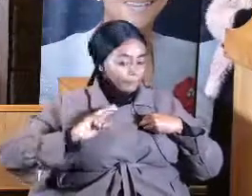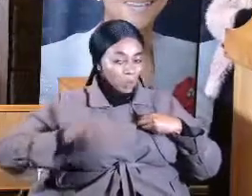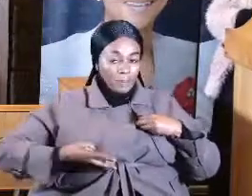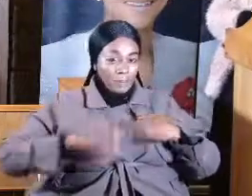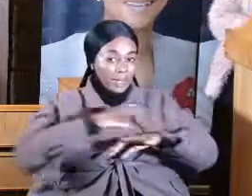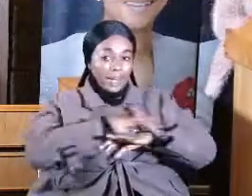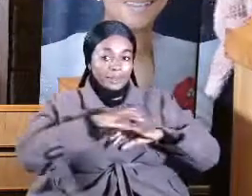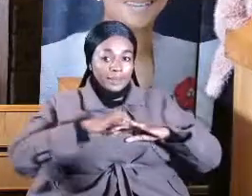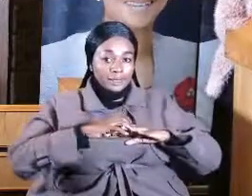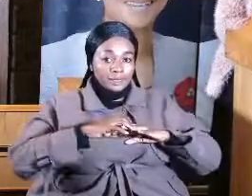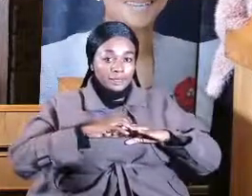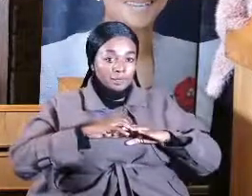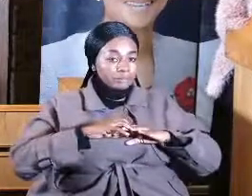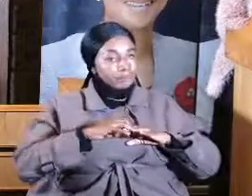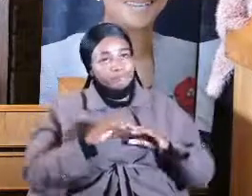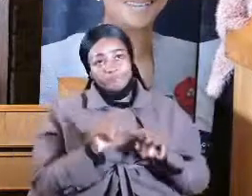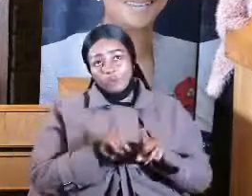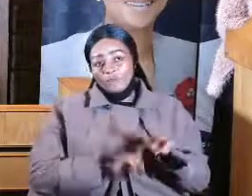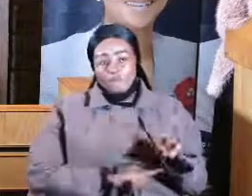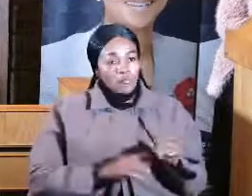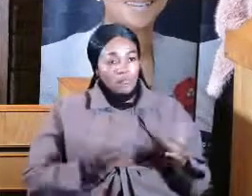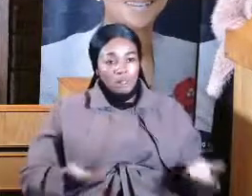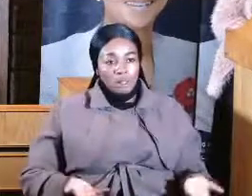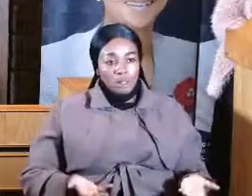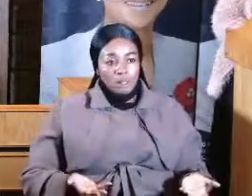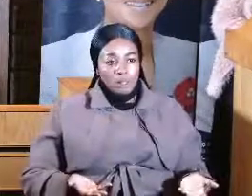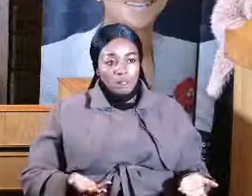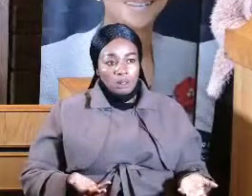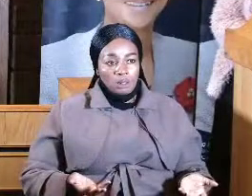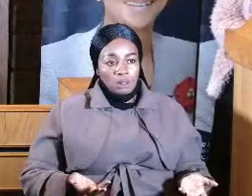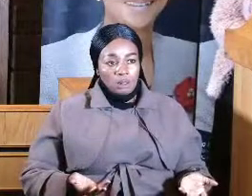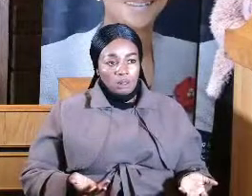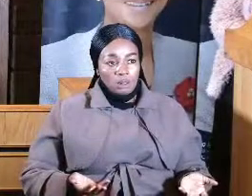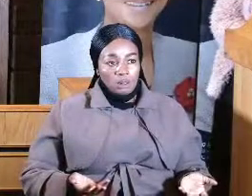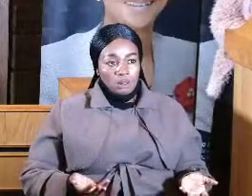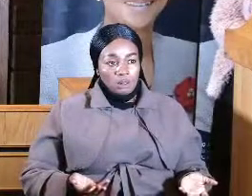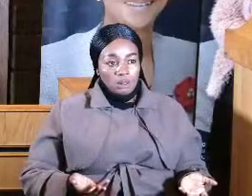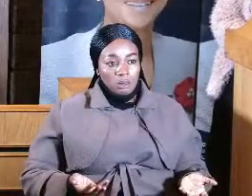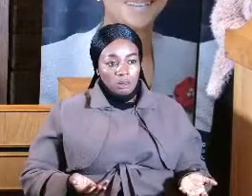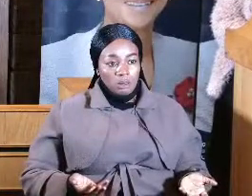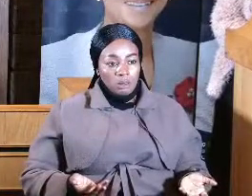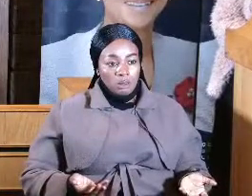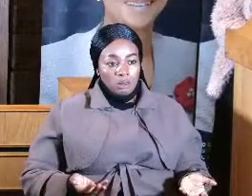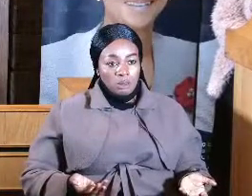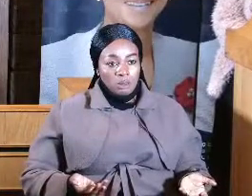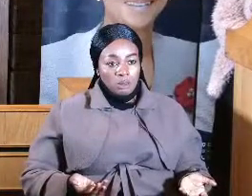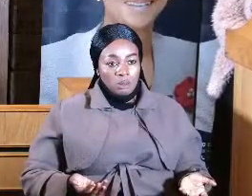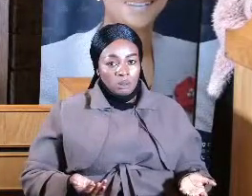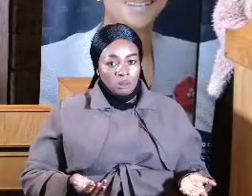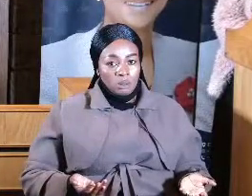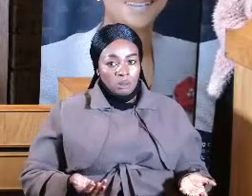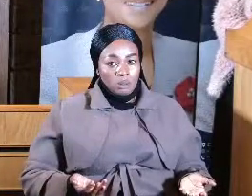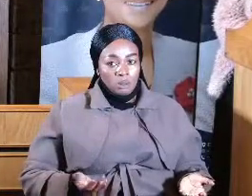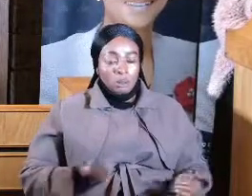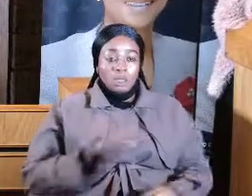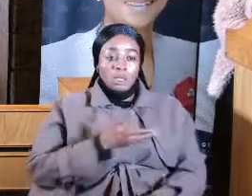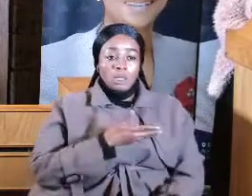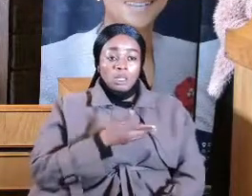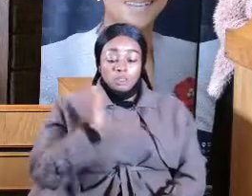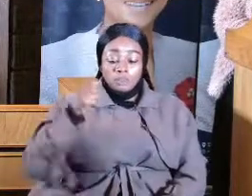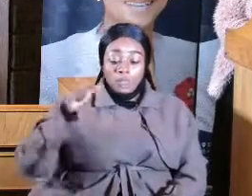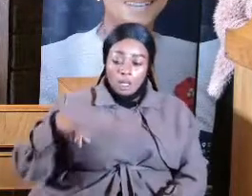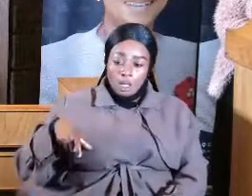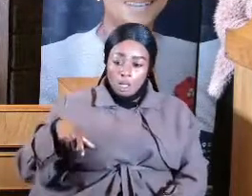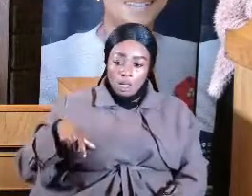agriculture, we are feeling to do that. Madam Speaker, we